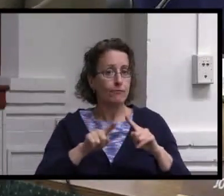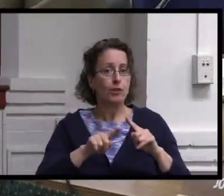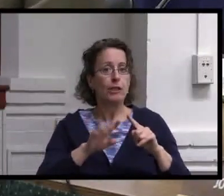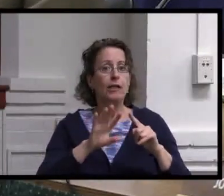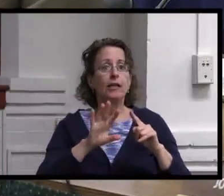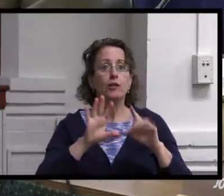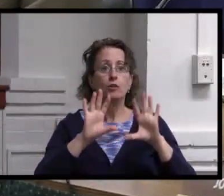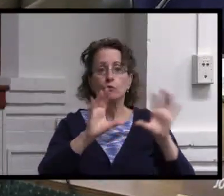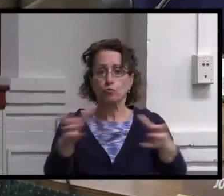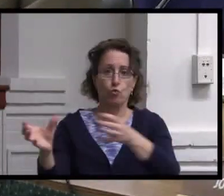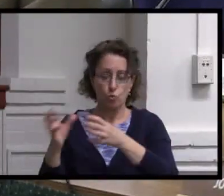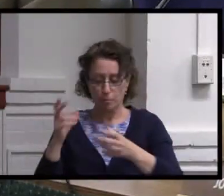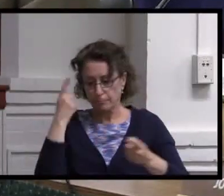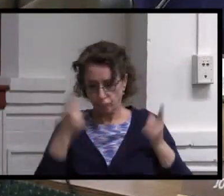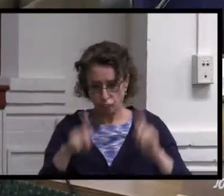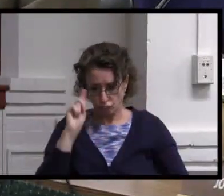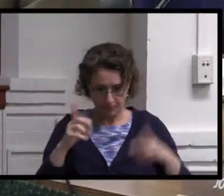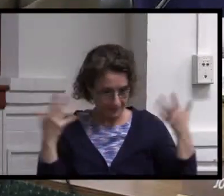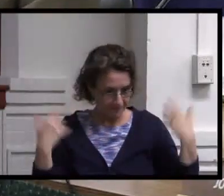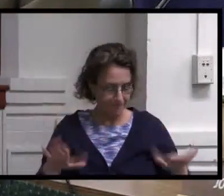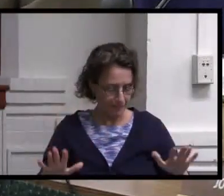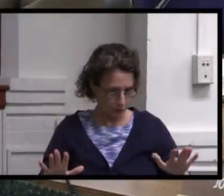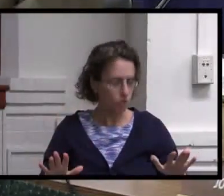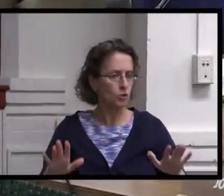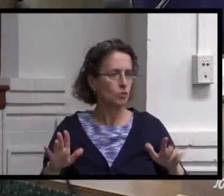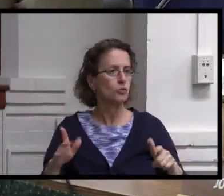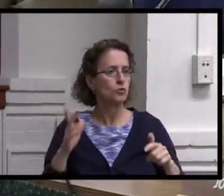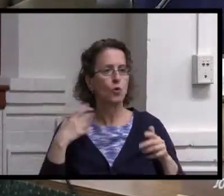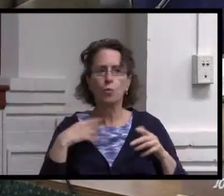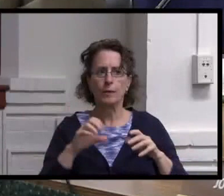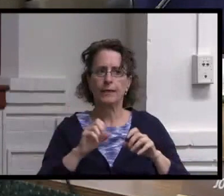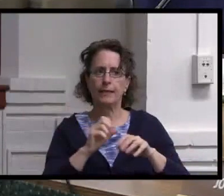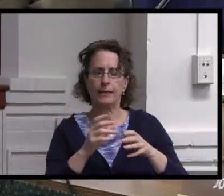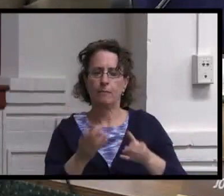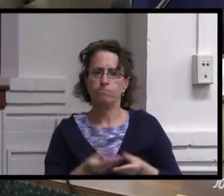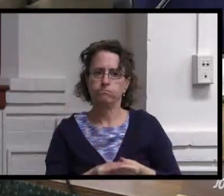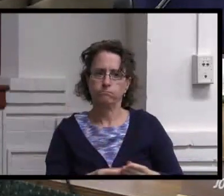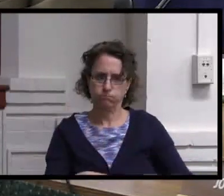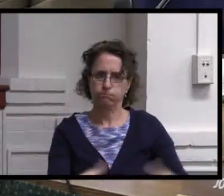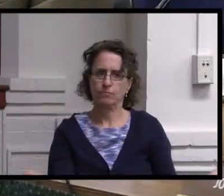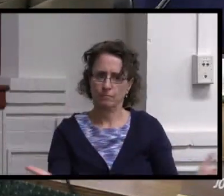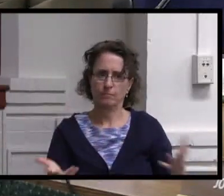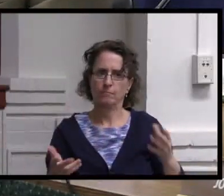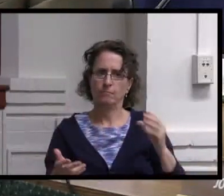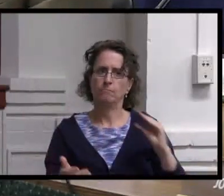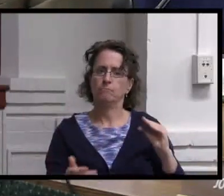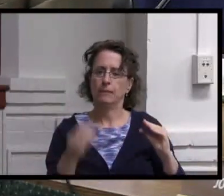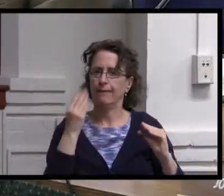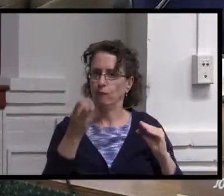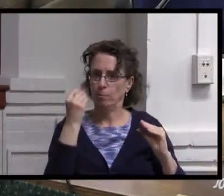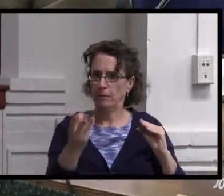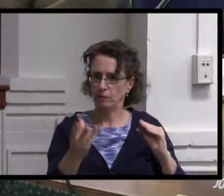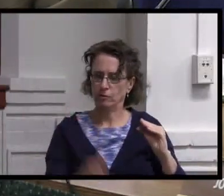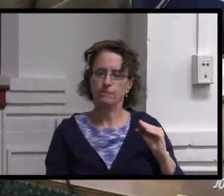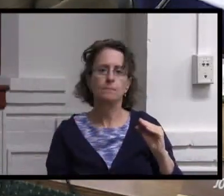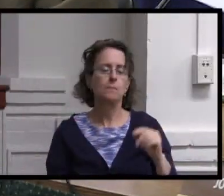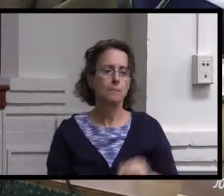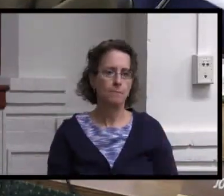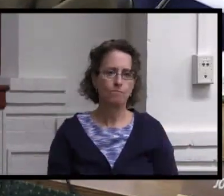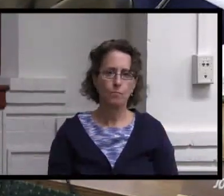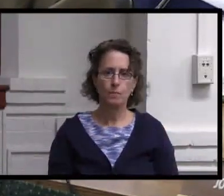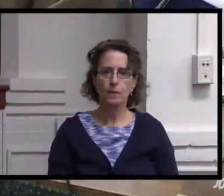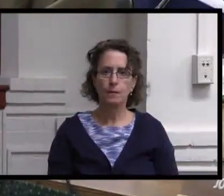approval. So there's a lot of material in the backup on this item and a couple of other items tonight, but particularly related to this, a quick refresher